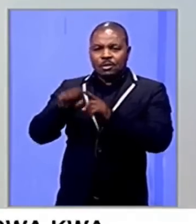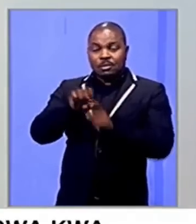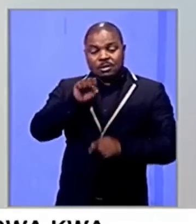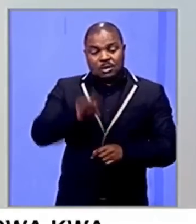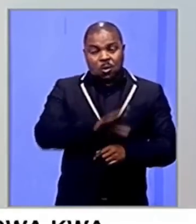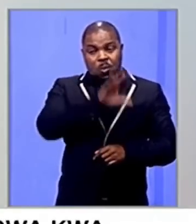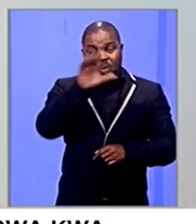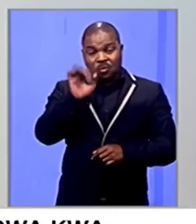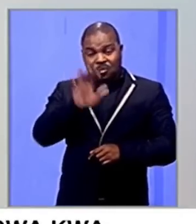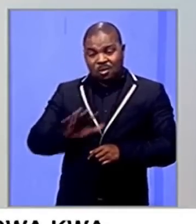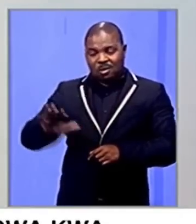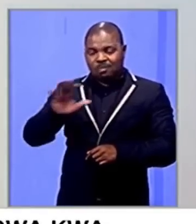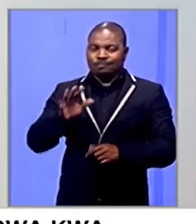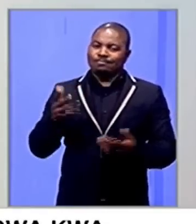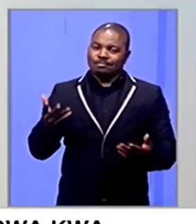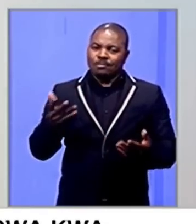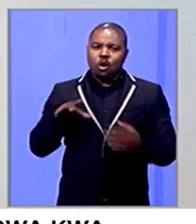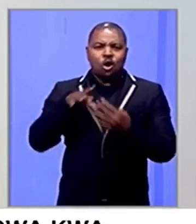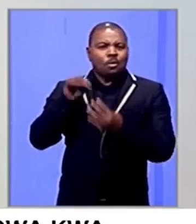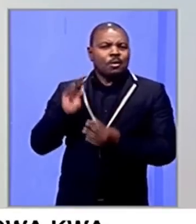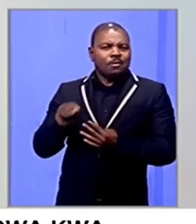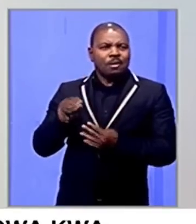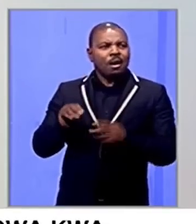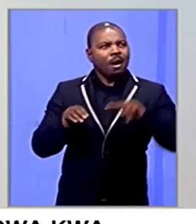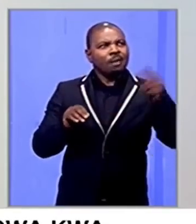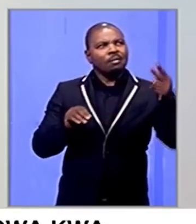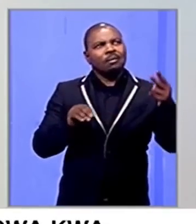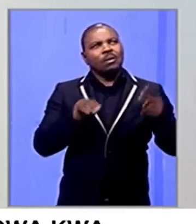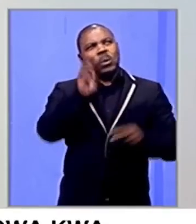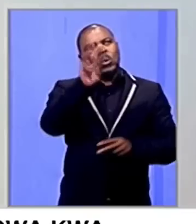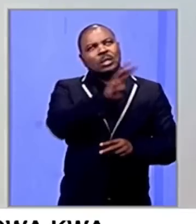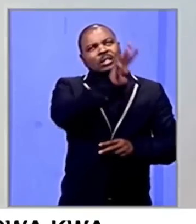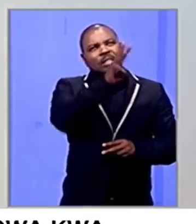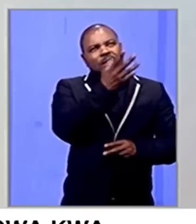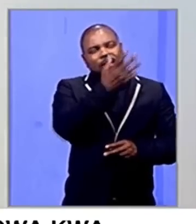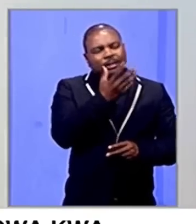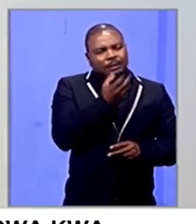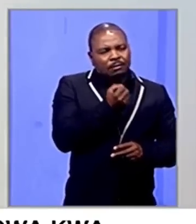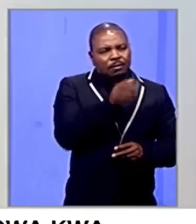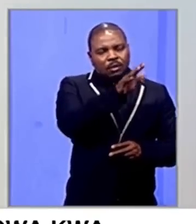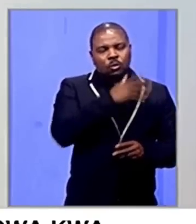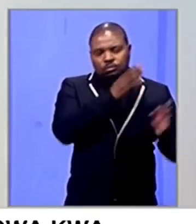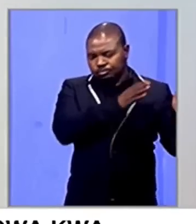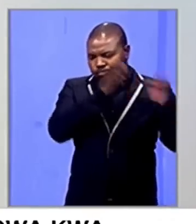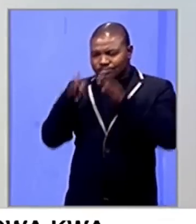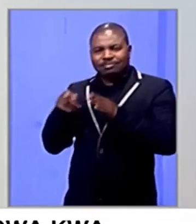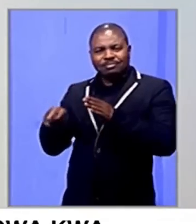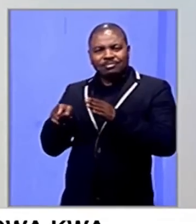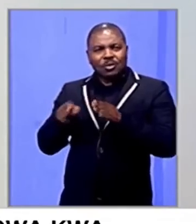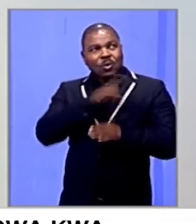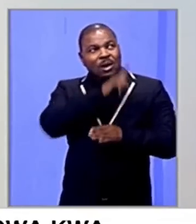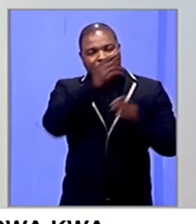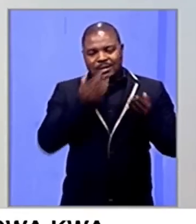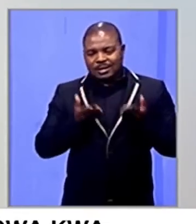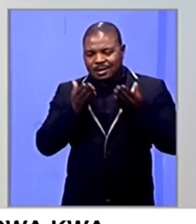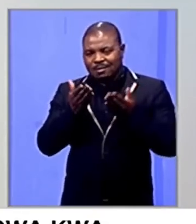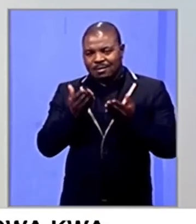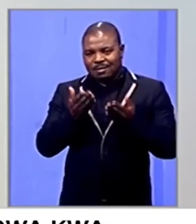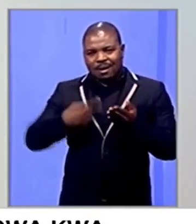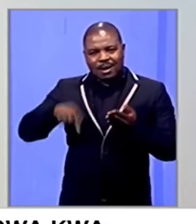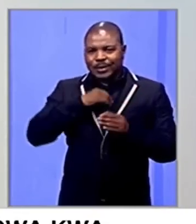Africa is presented with an option away from the Western self-serving treaties and policies that do not serve anyone else but